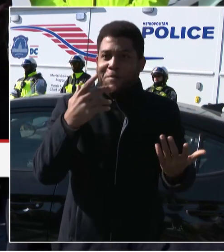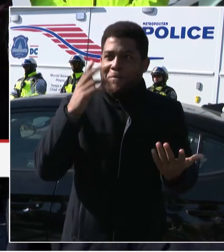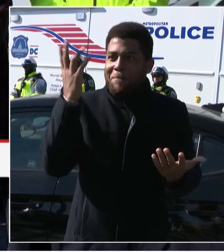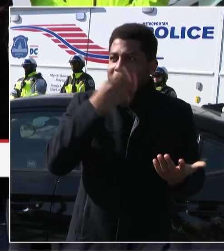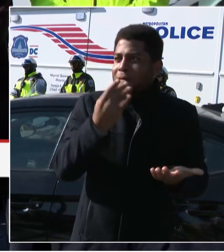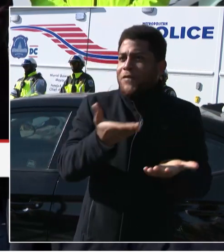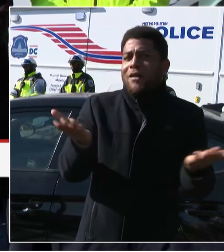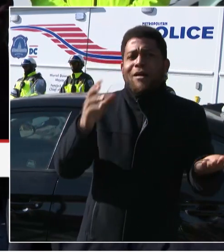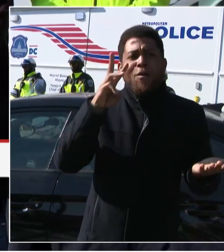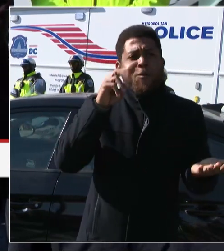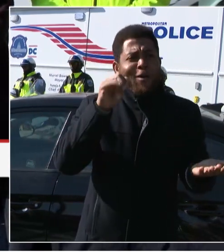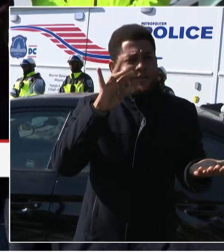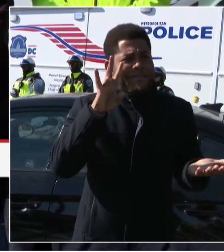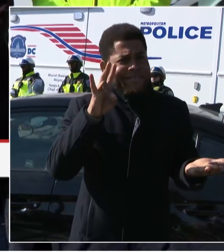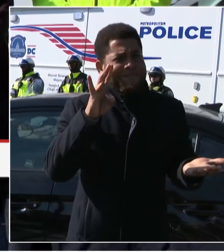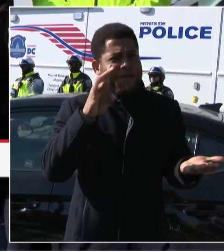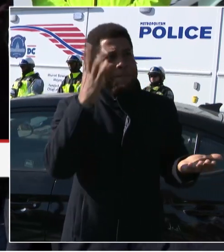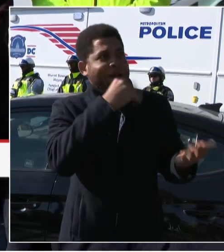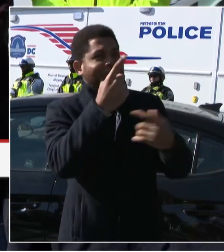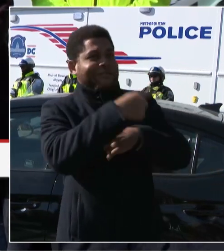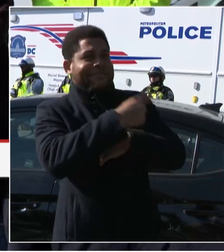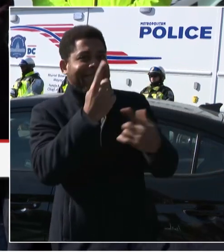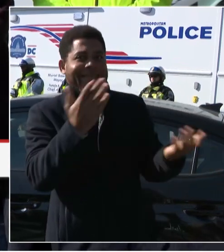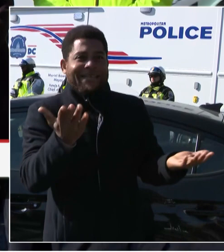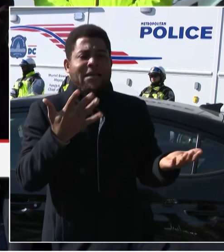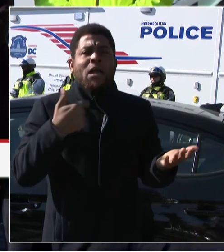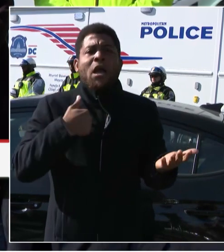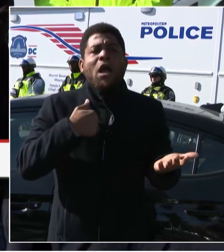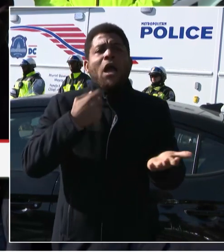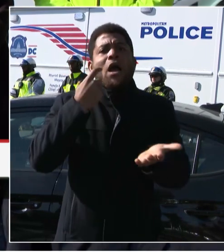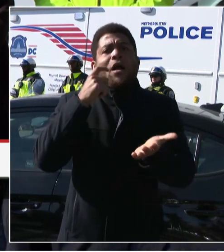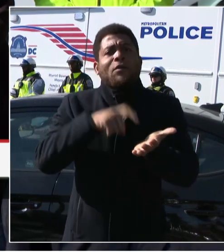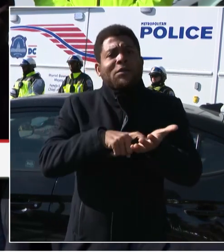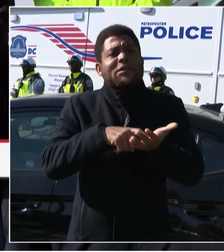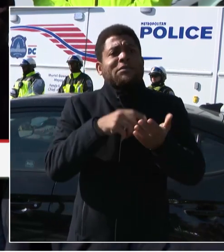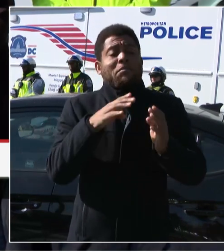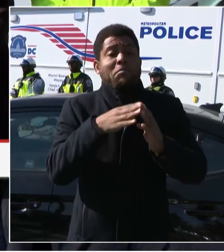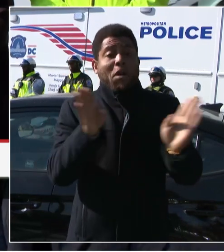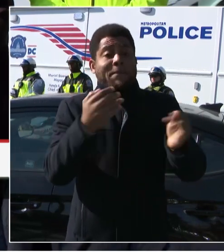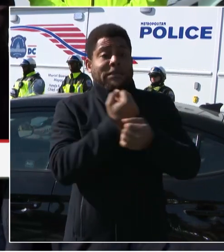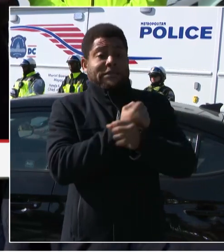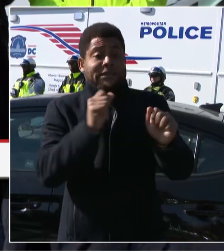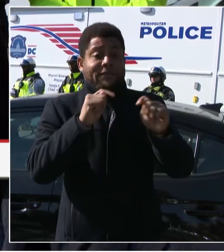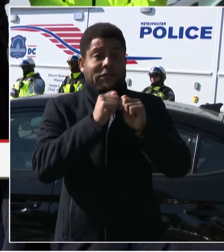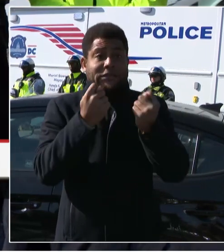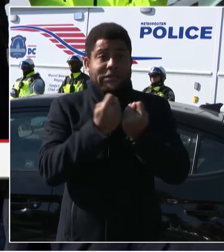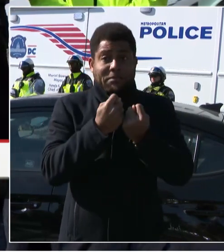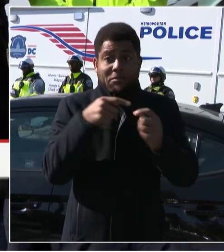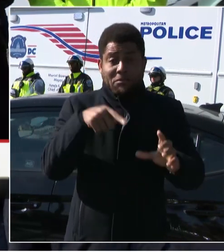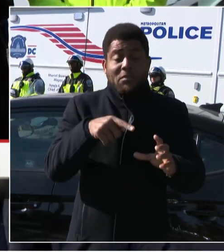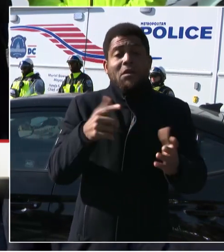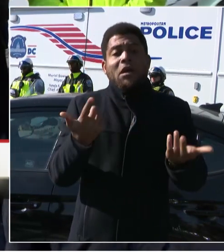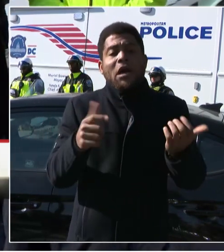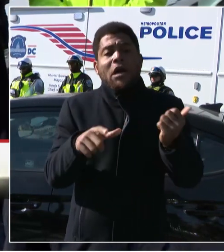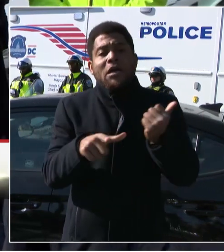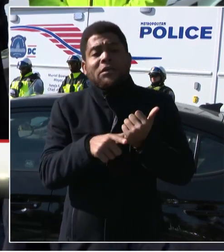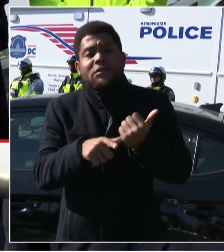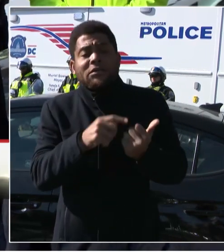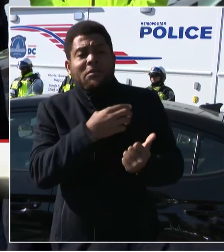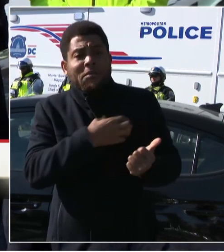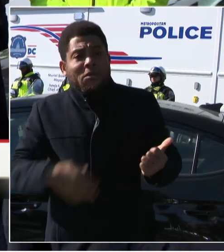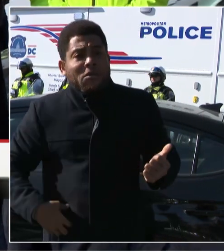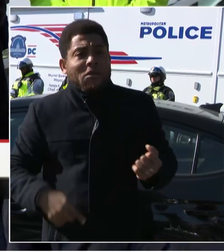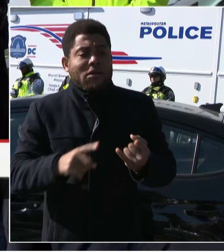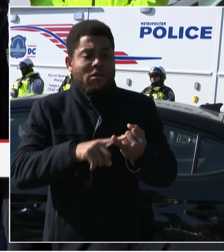to recognize all the members of our public safety team, including our deputy mayor, the chief of police, the men and women